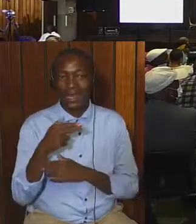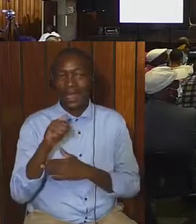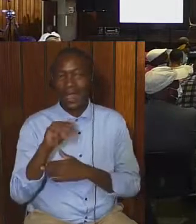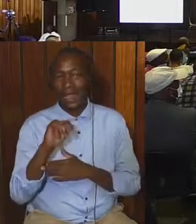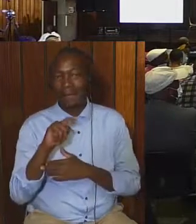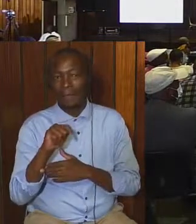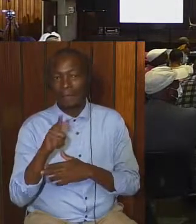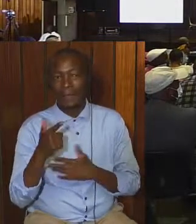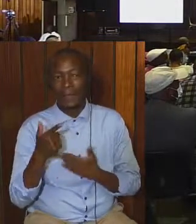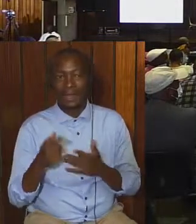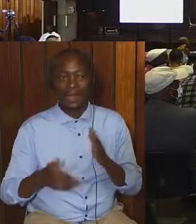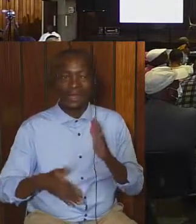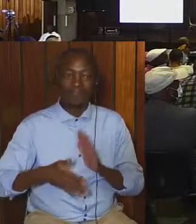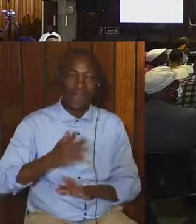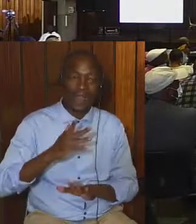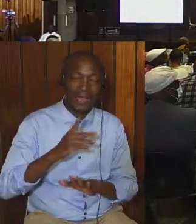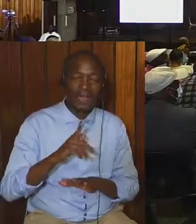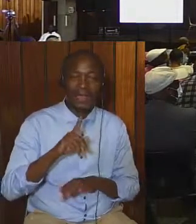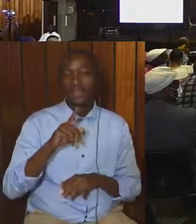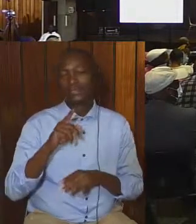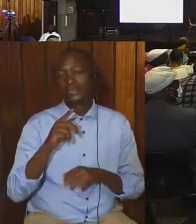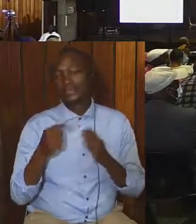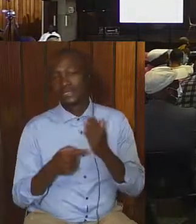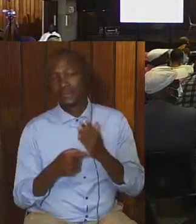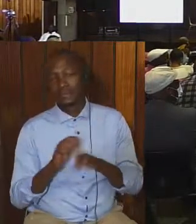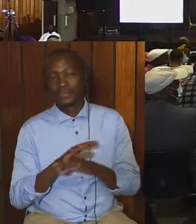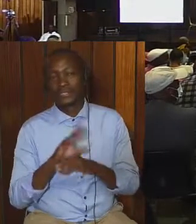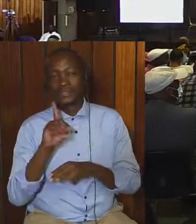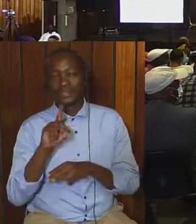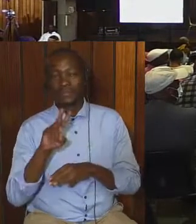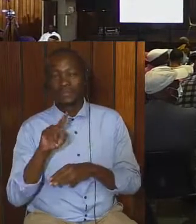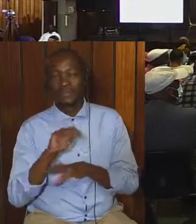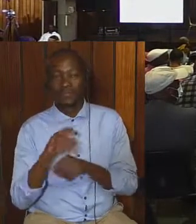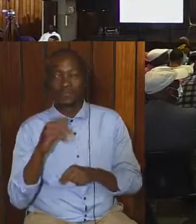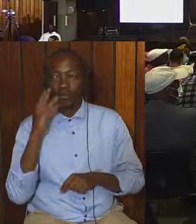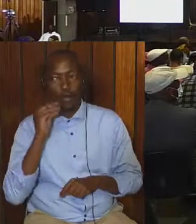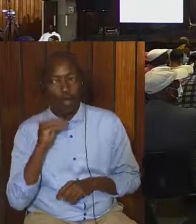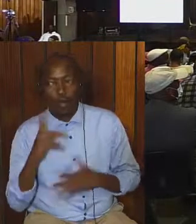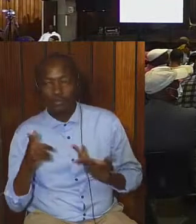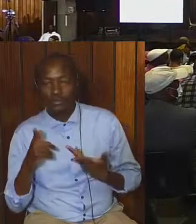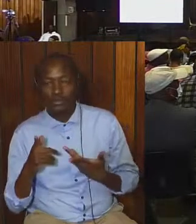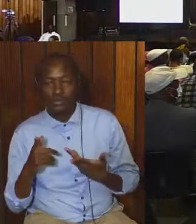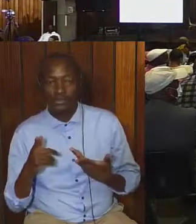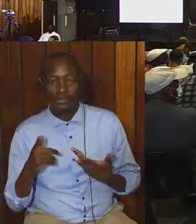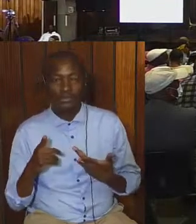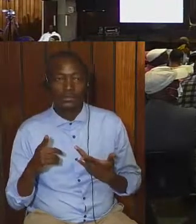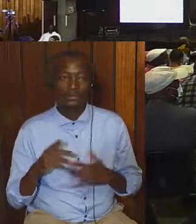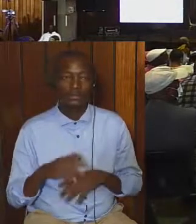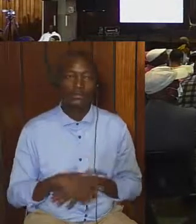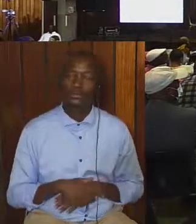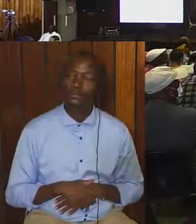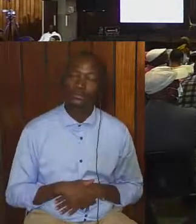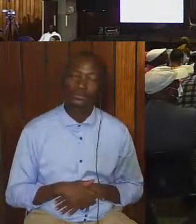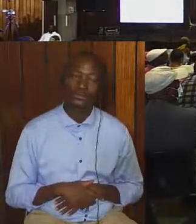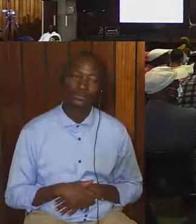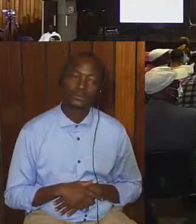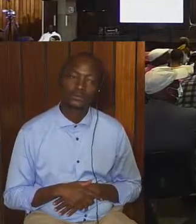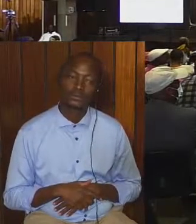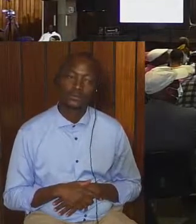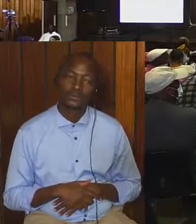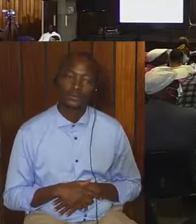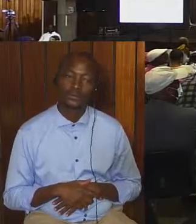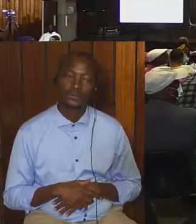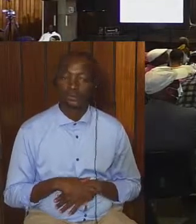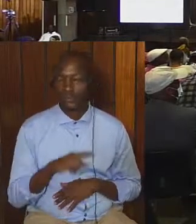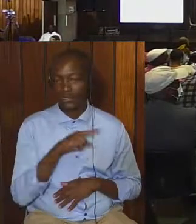Riafaya, Tembisa. Davidson, no transport for the old age. For the old people. Eh?